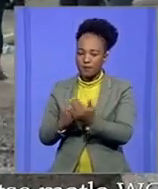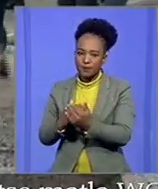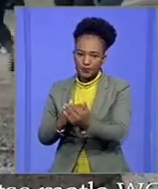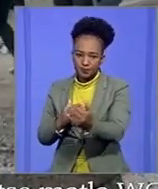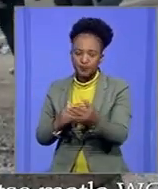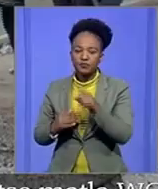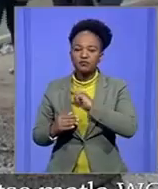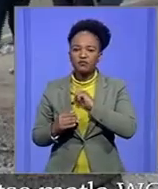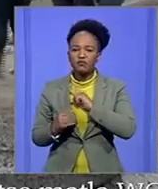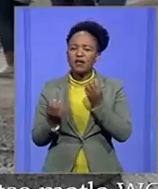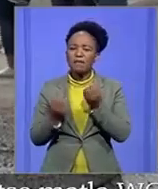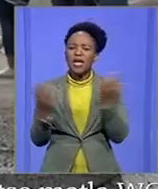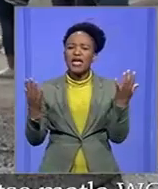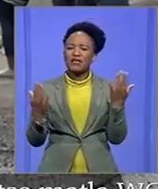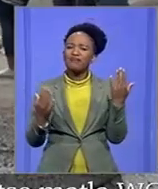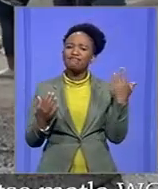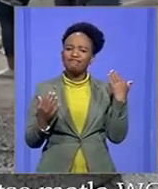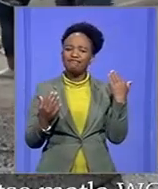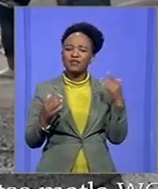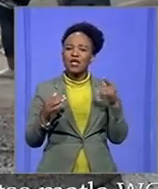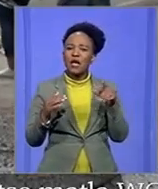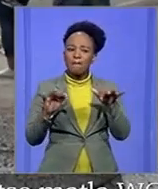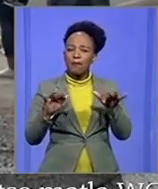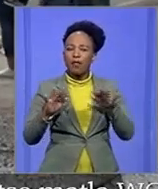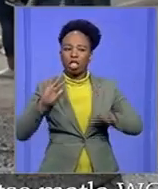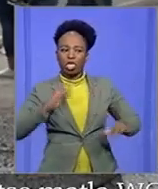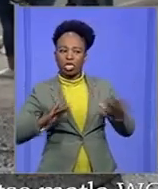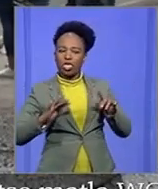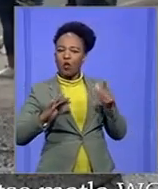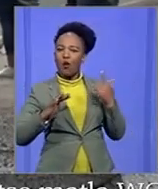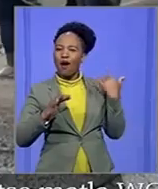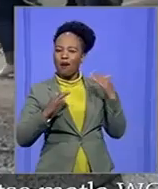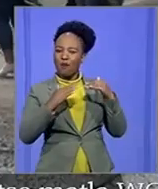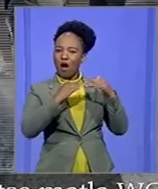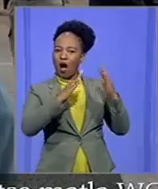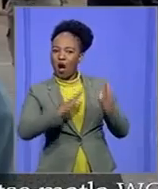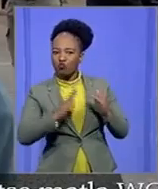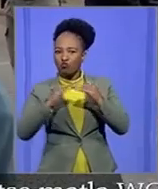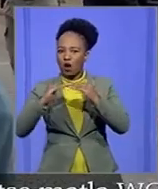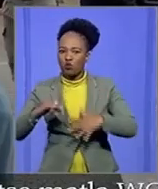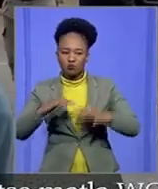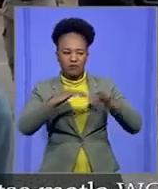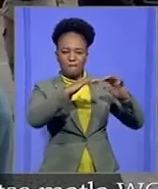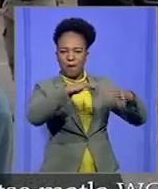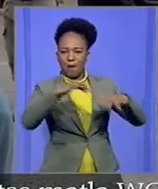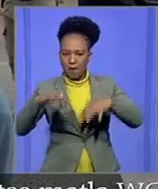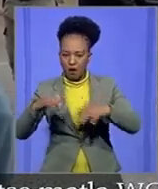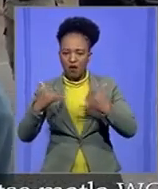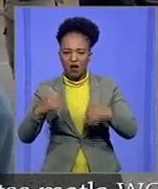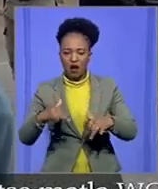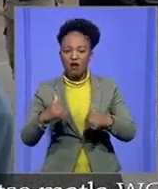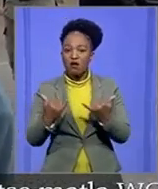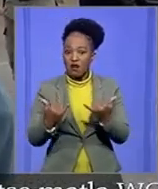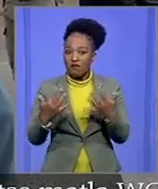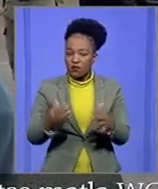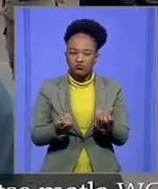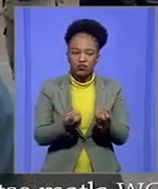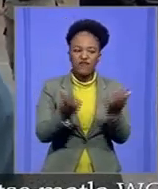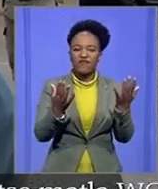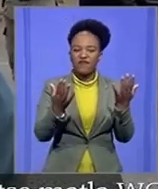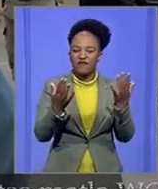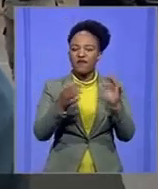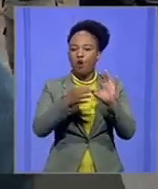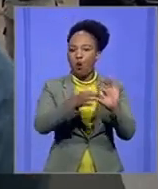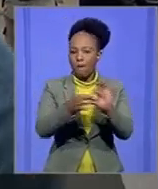mora hore mahlatsipa mangata a fuwe bodulo ba nakwana ha ne ya senyelwa ke thepa. What we're facing now at this point in time is